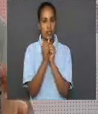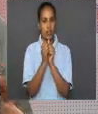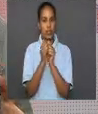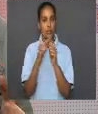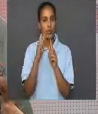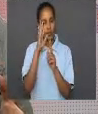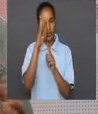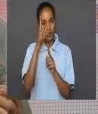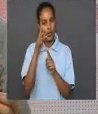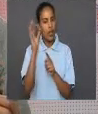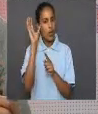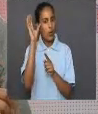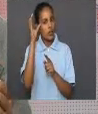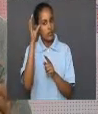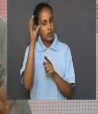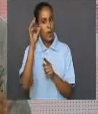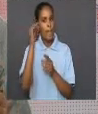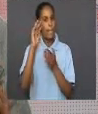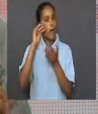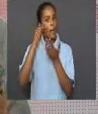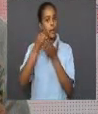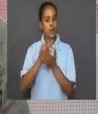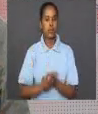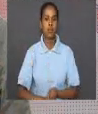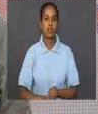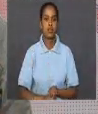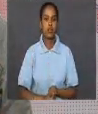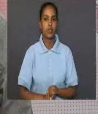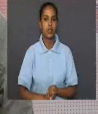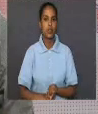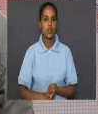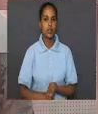work together to create a concept map.